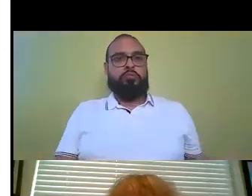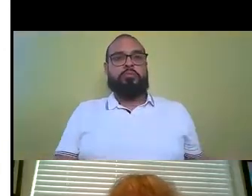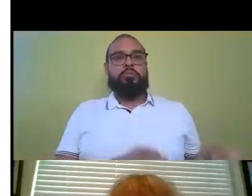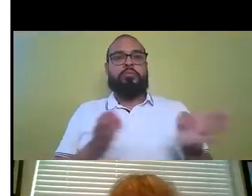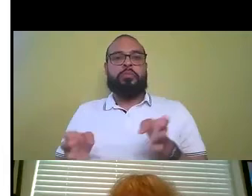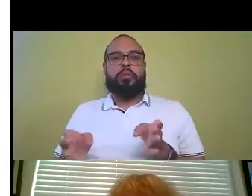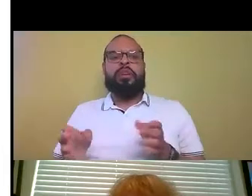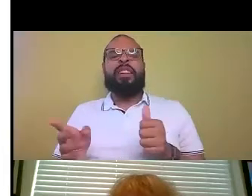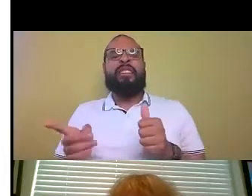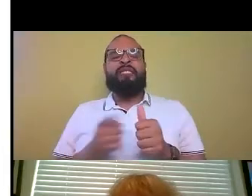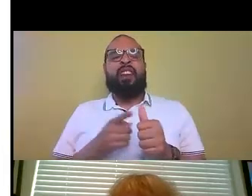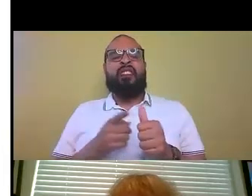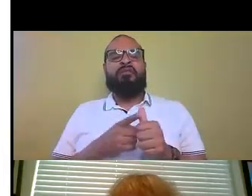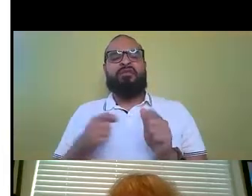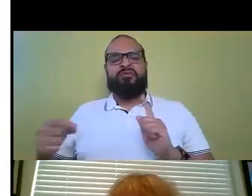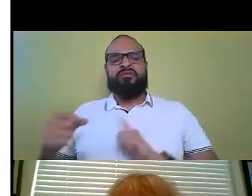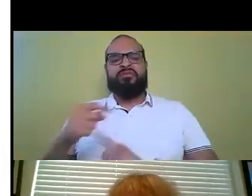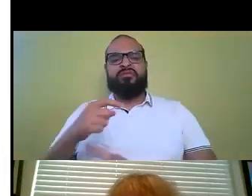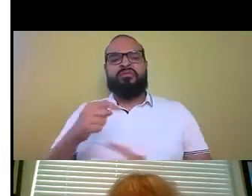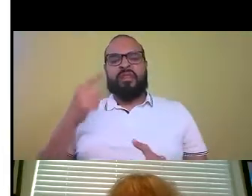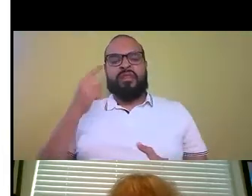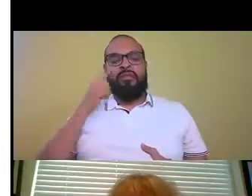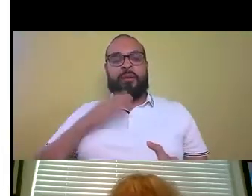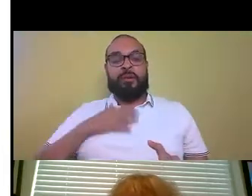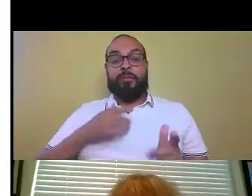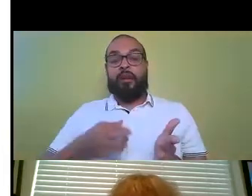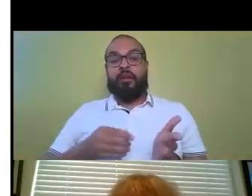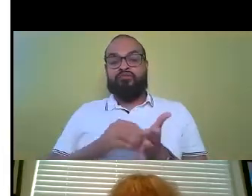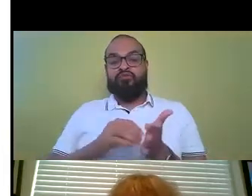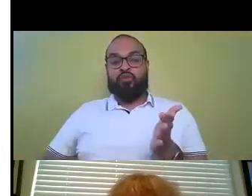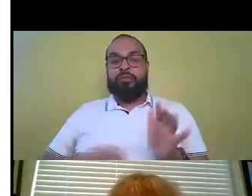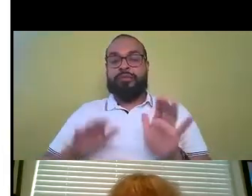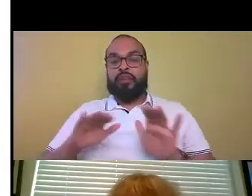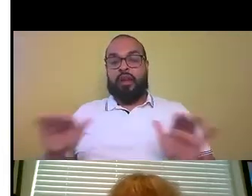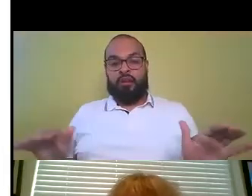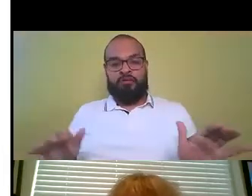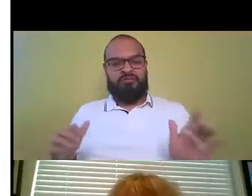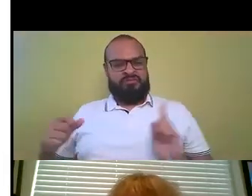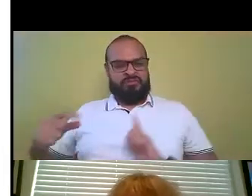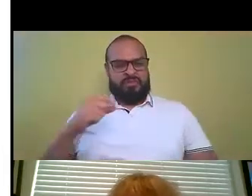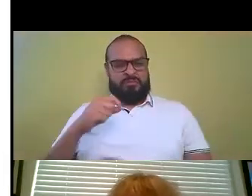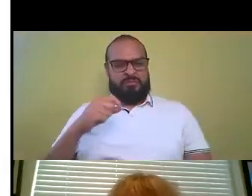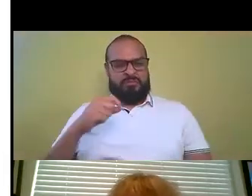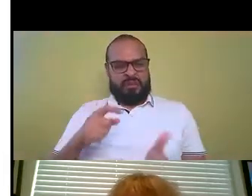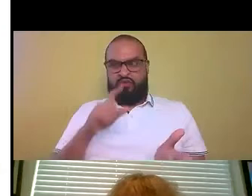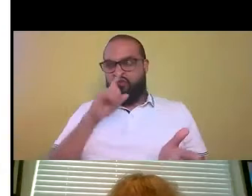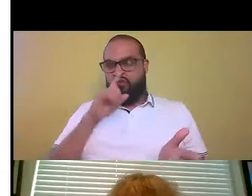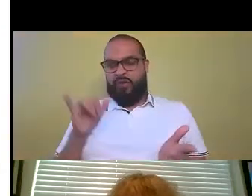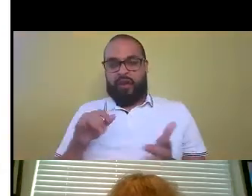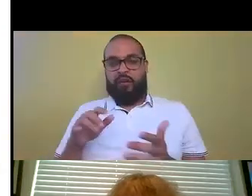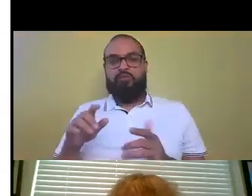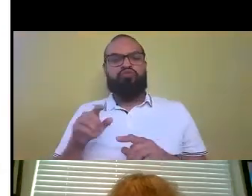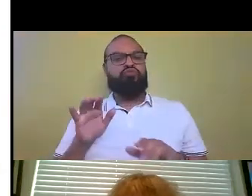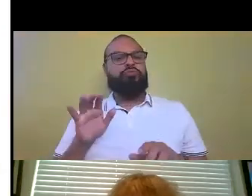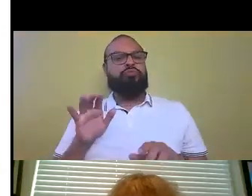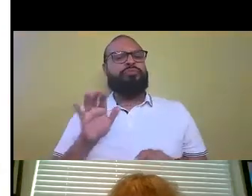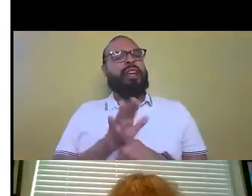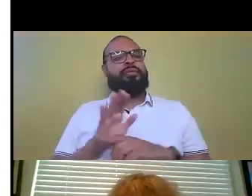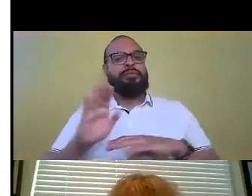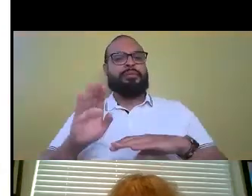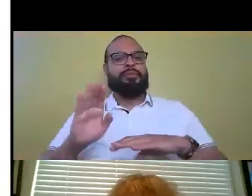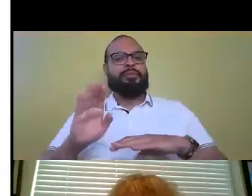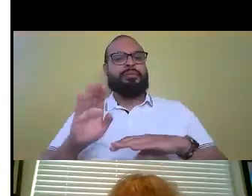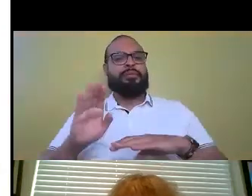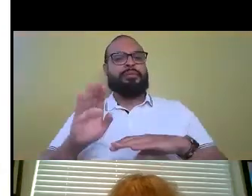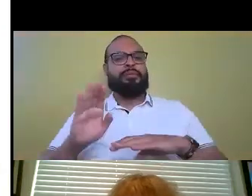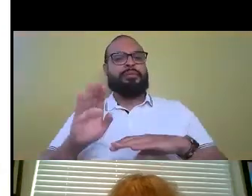demand for my student or my child during their busy day, often busy day. What is the sensory